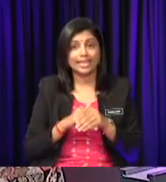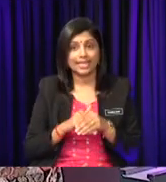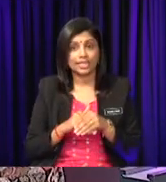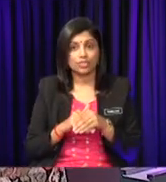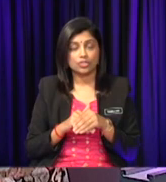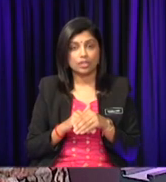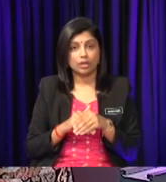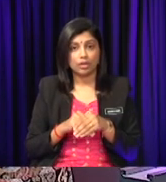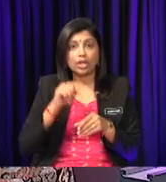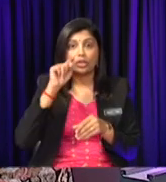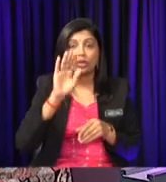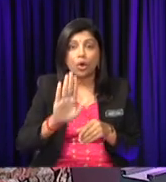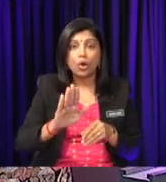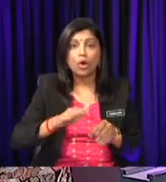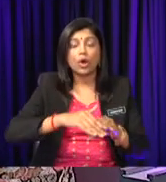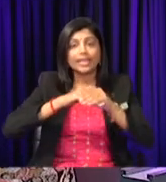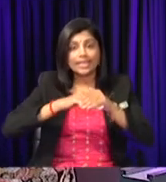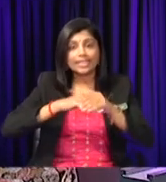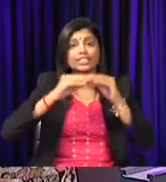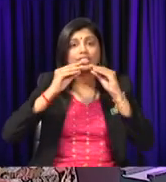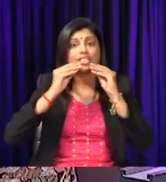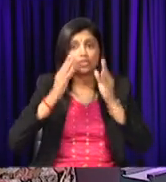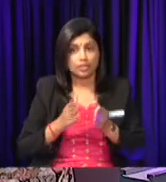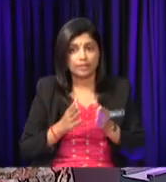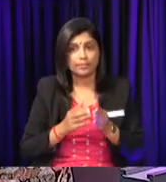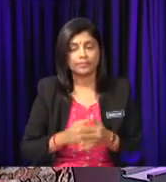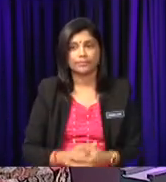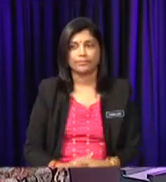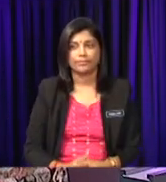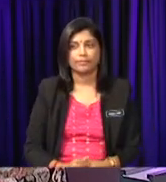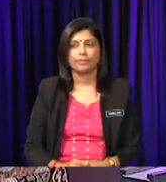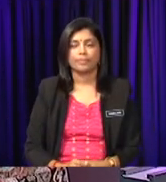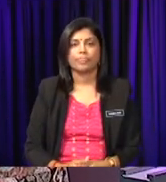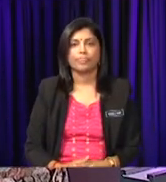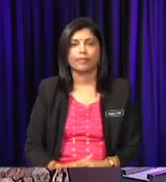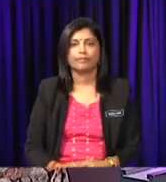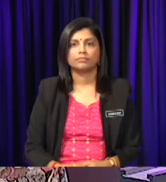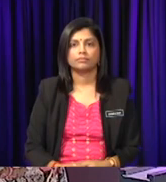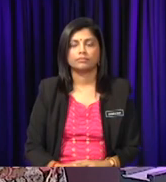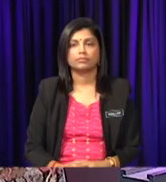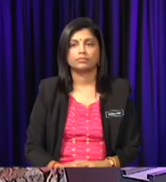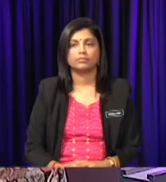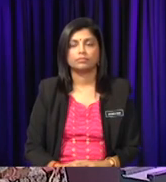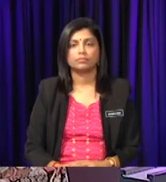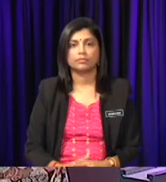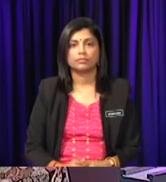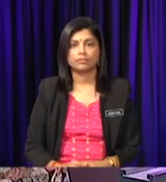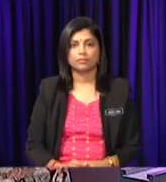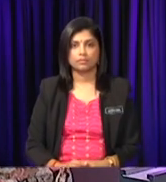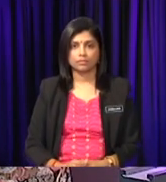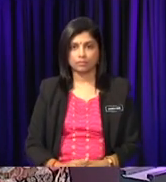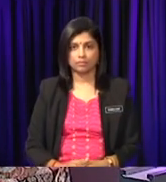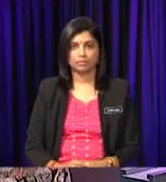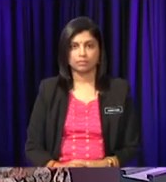5 classes at my school. Mm-hmm. So, I will be the interlocutor for my pupils, unless I am asked